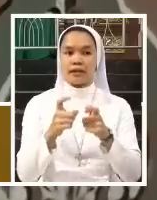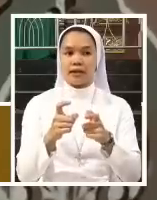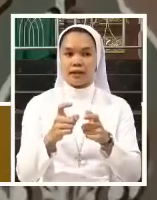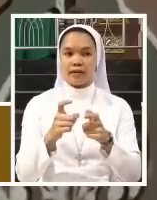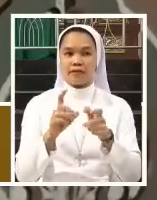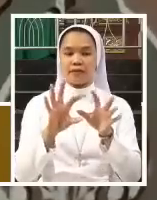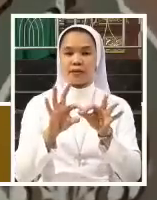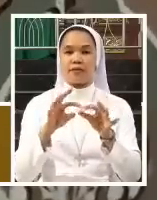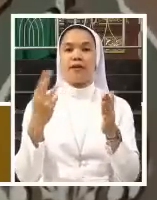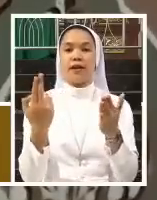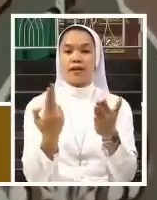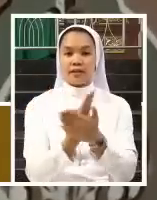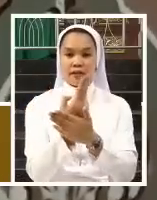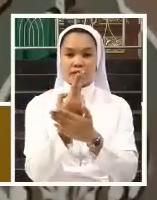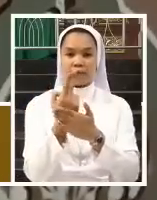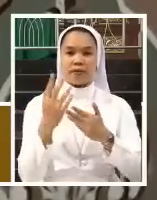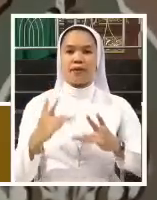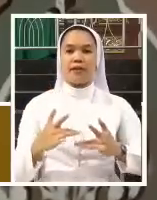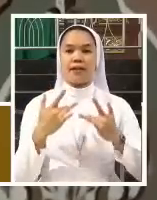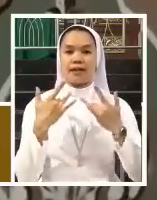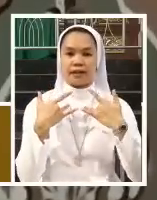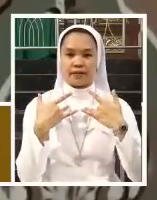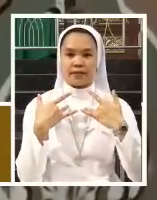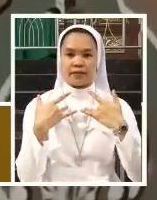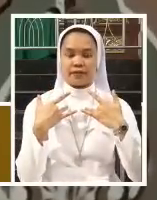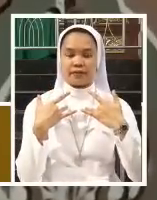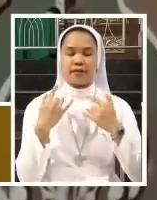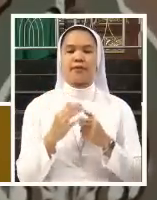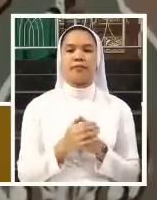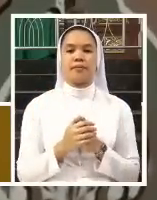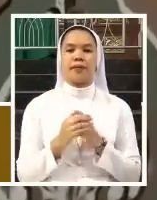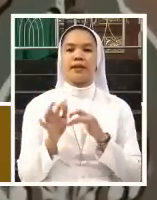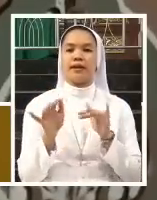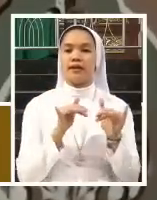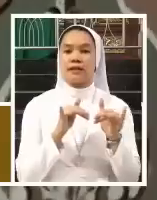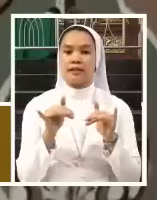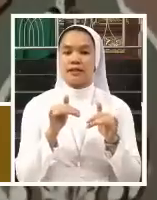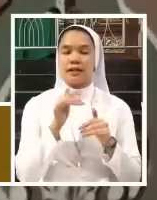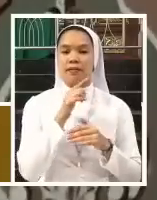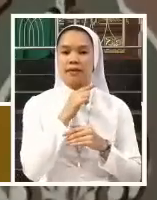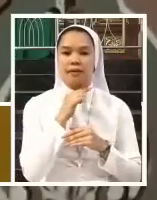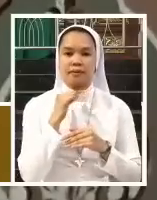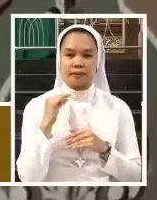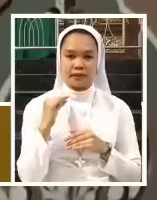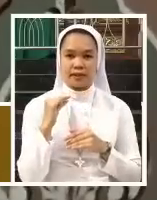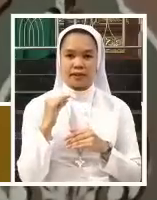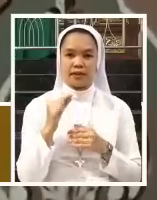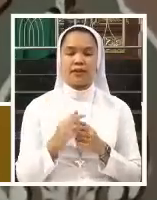new life. You know? Siriman ang padi,